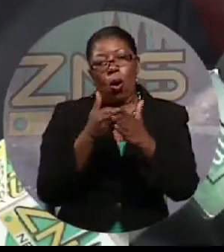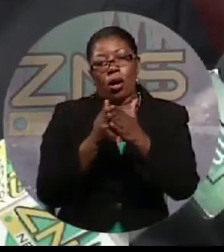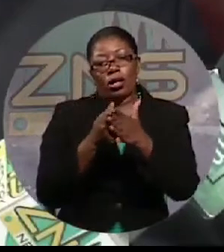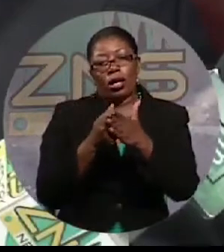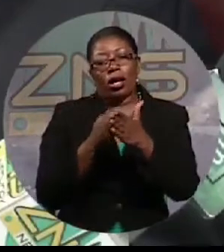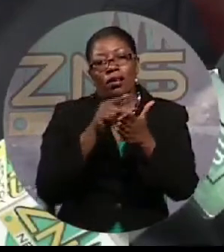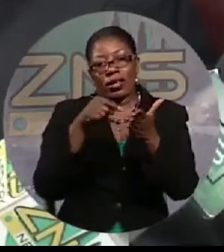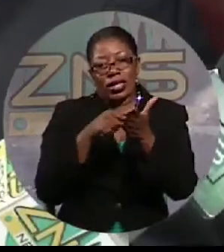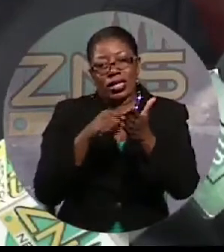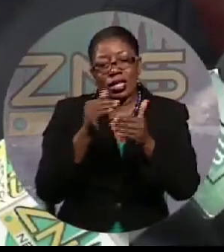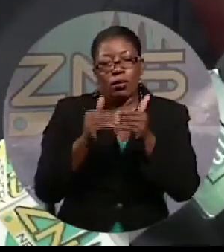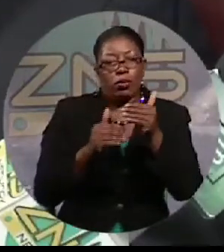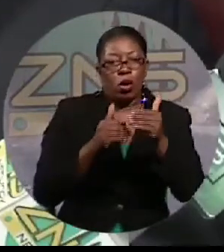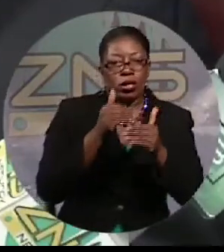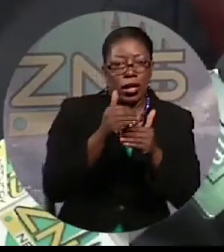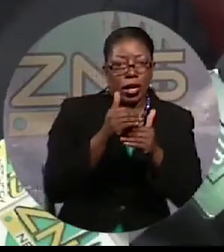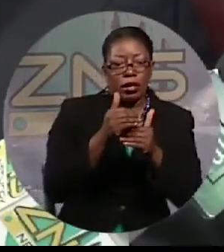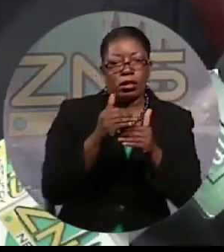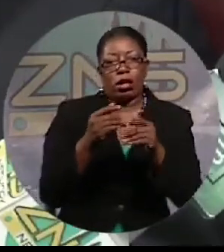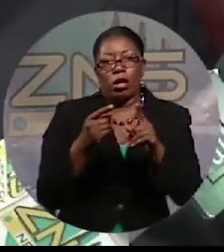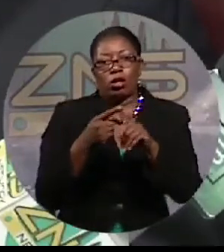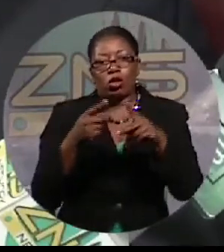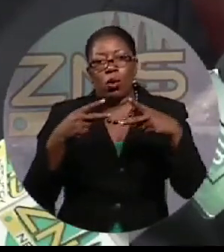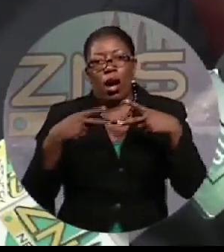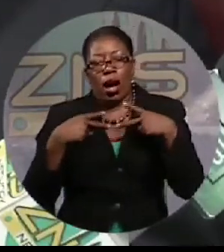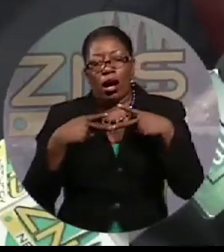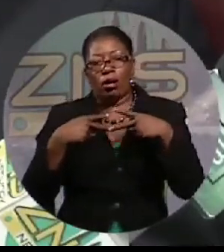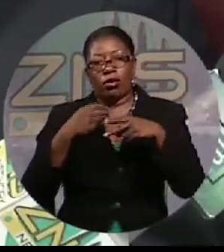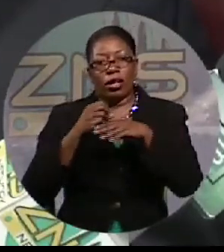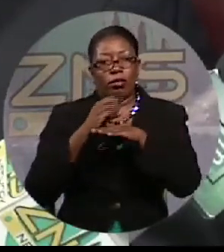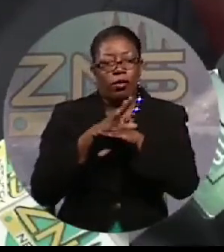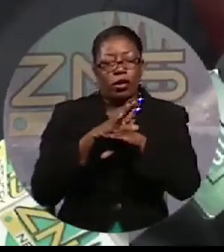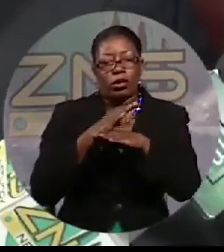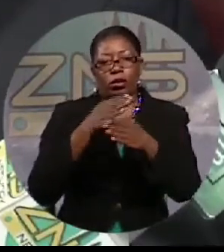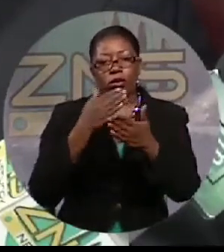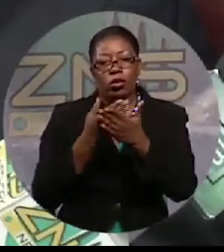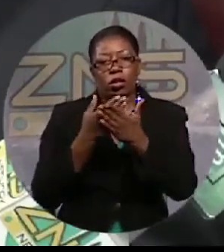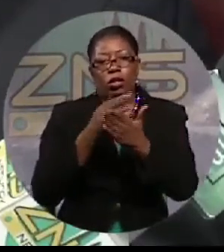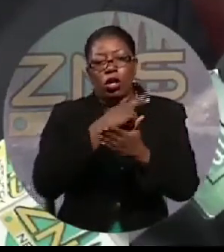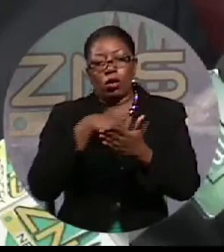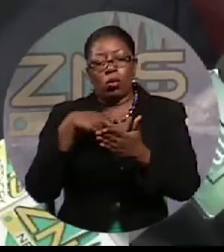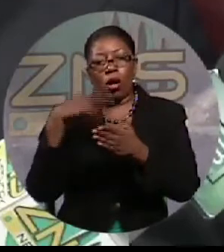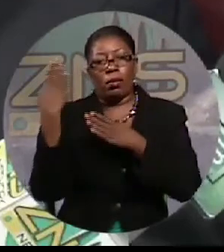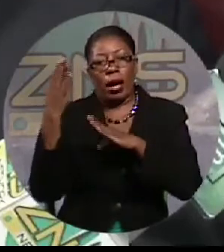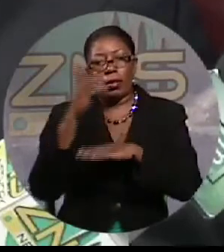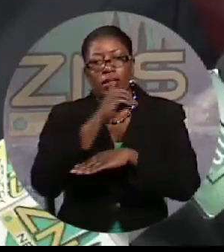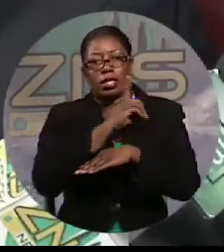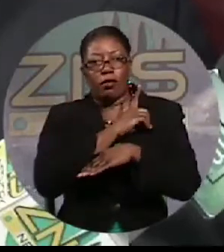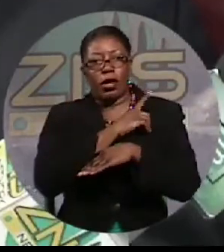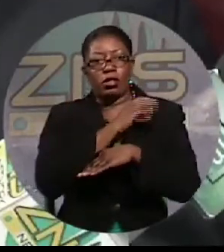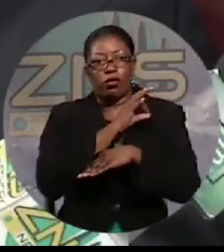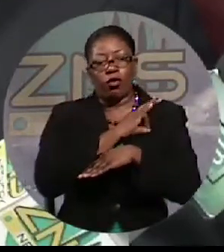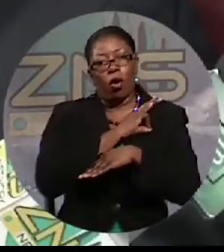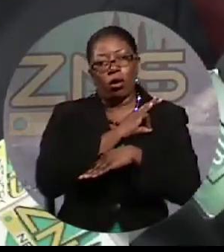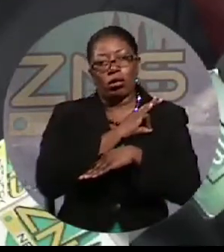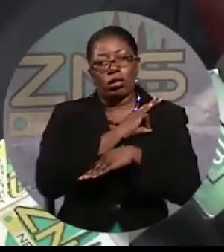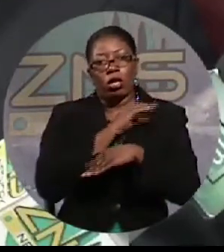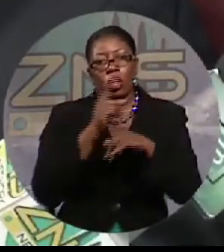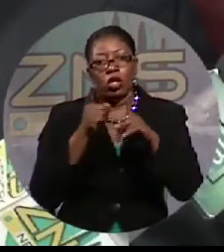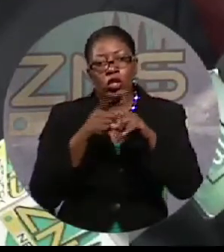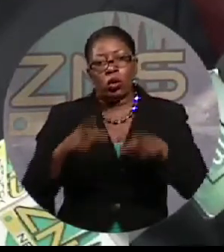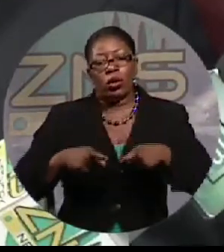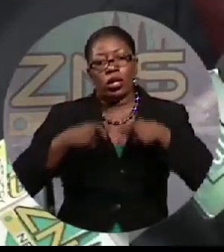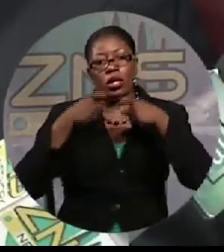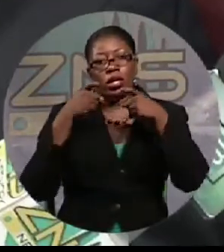process of being able to have an effective Royal Bahamas Defense Force being in a position to